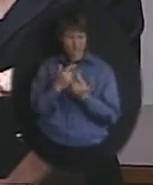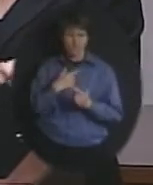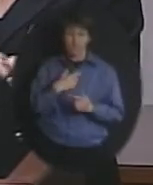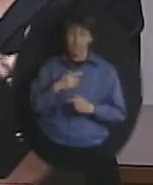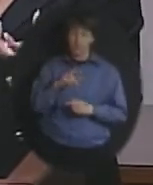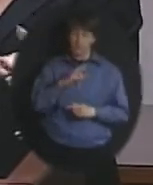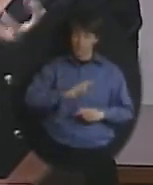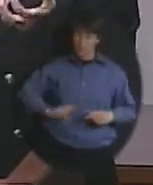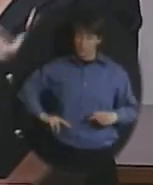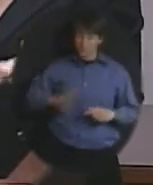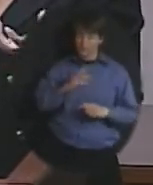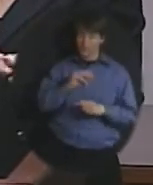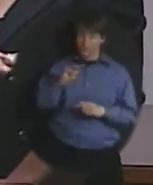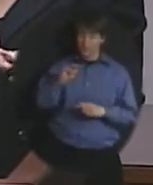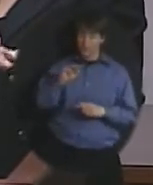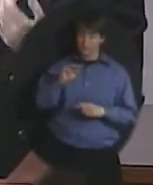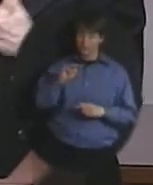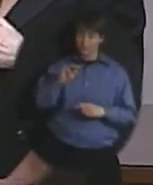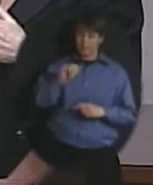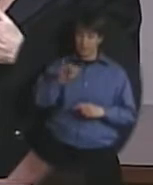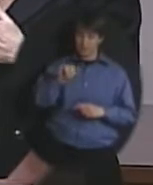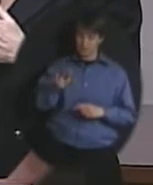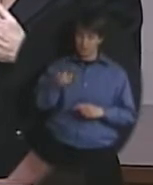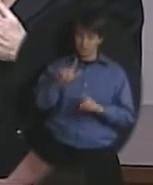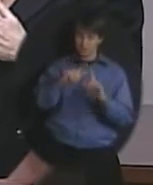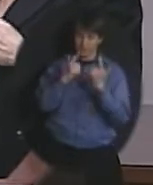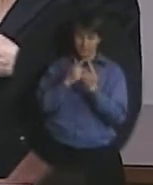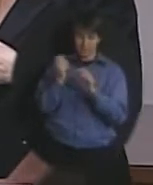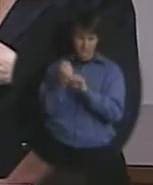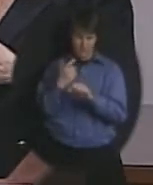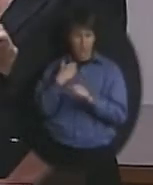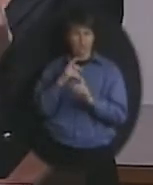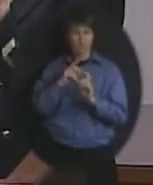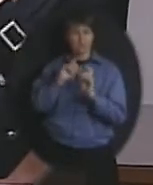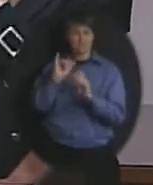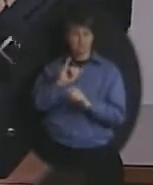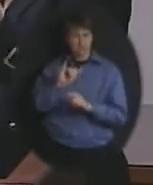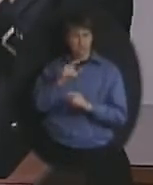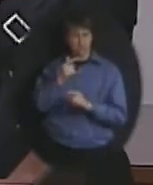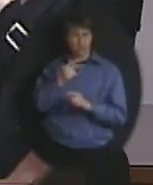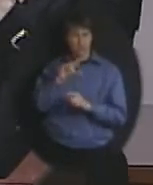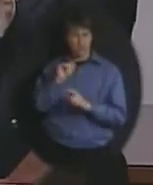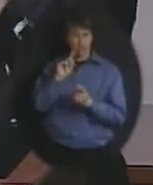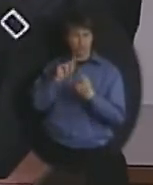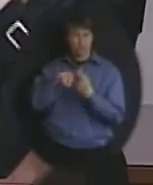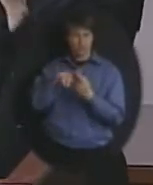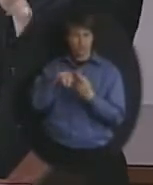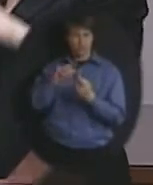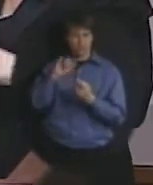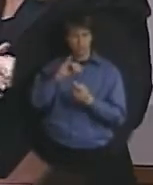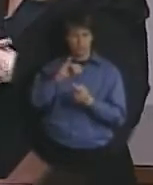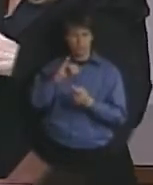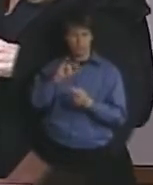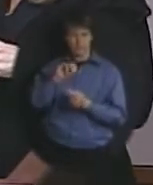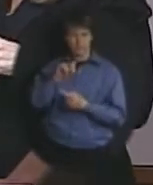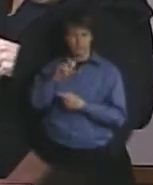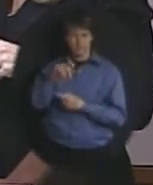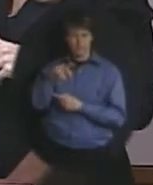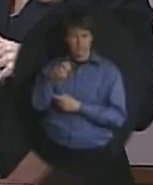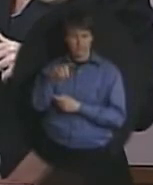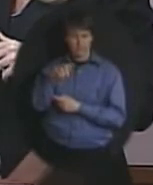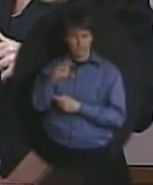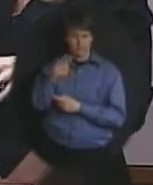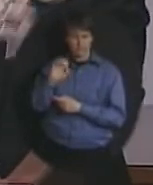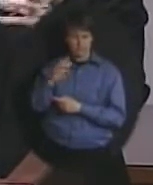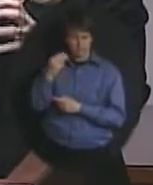Major League Baseball also granted a similar grant to Independence, Missouri, and so we already kind of see a cross-state league. And the one